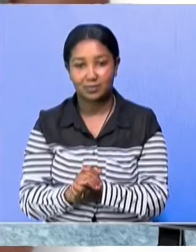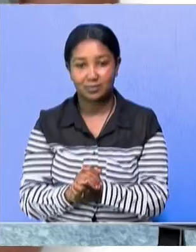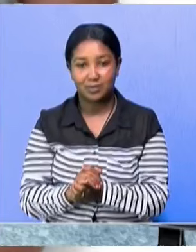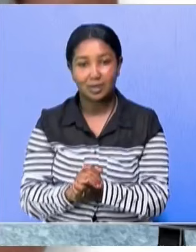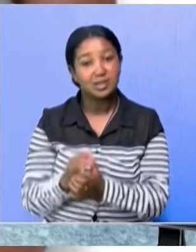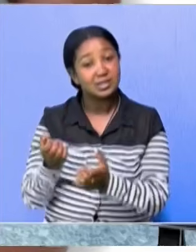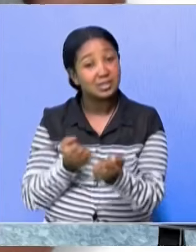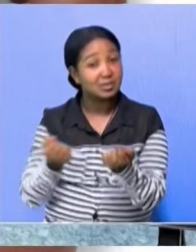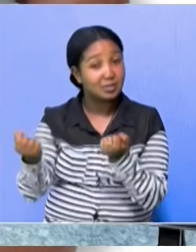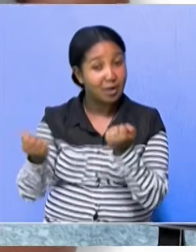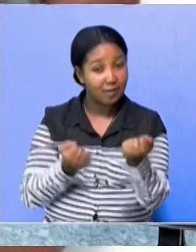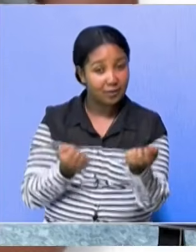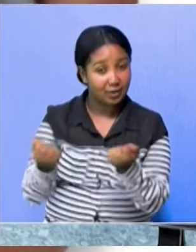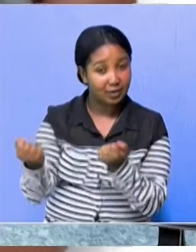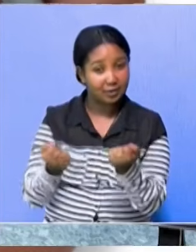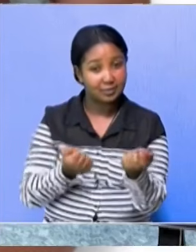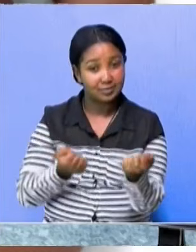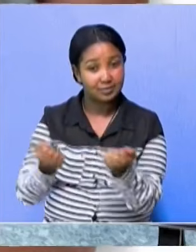driving